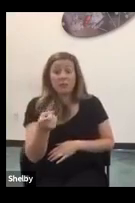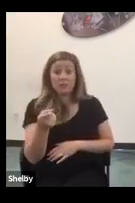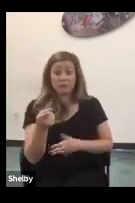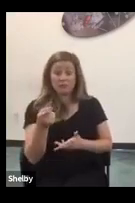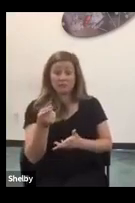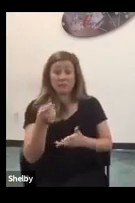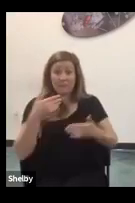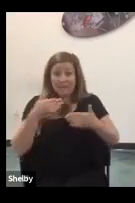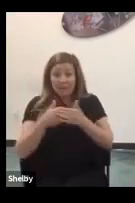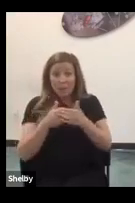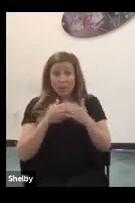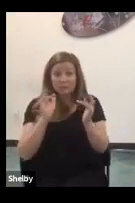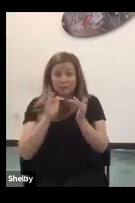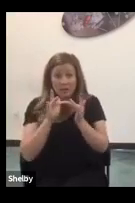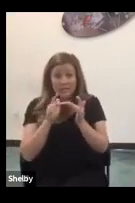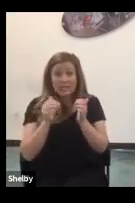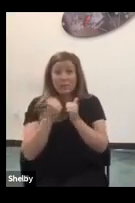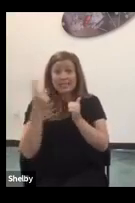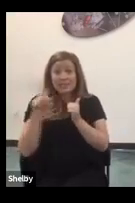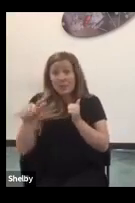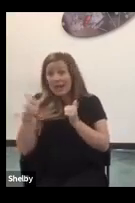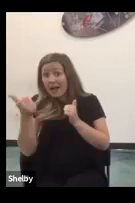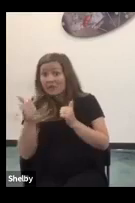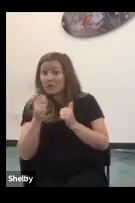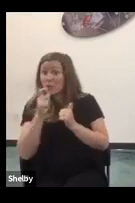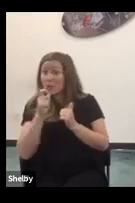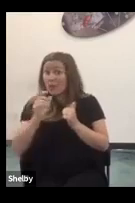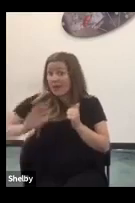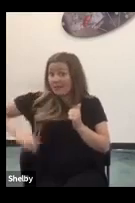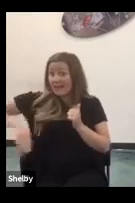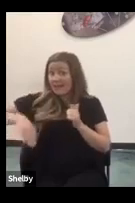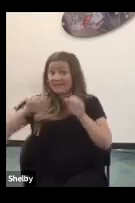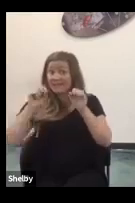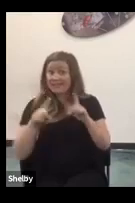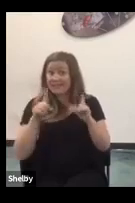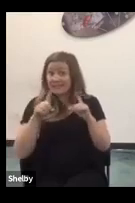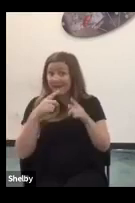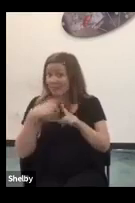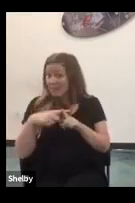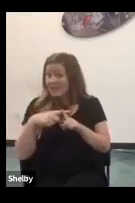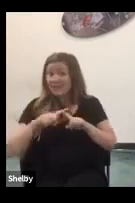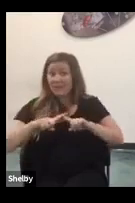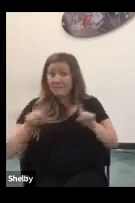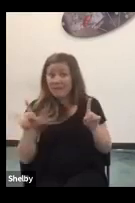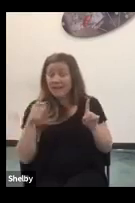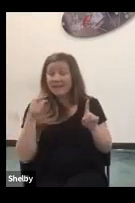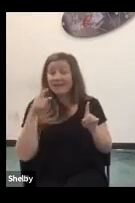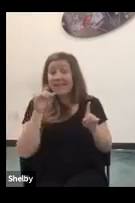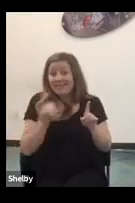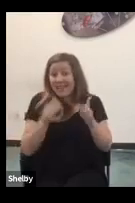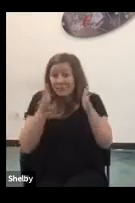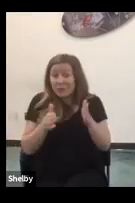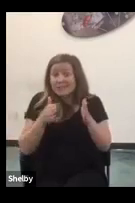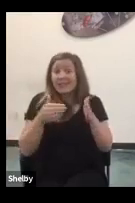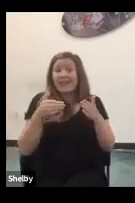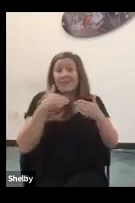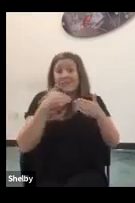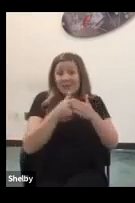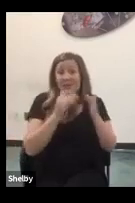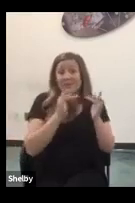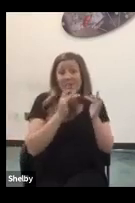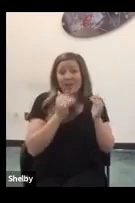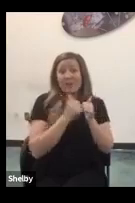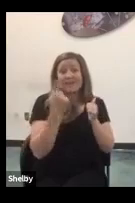been in close contact with someone else who has not yet tested positive, but that person has been in close contact with someone who